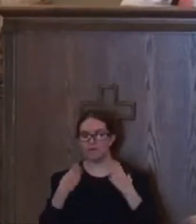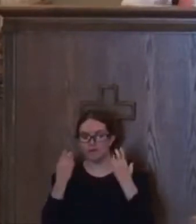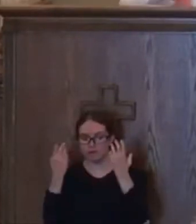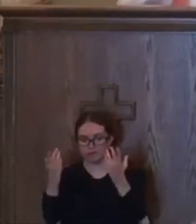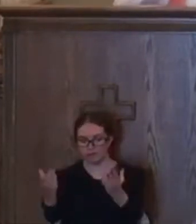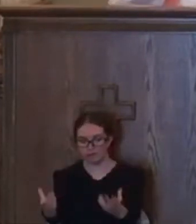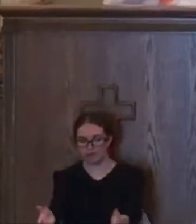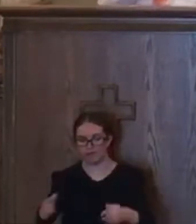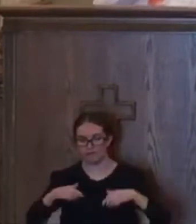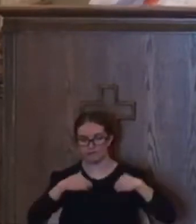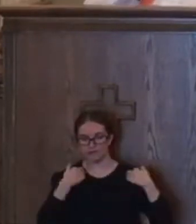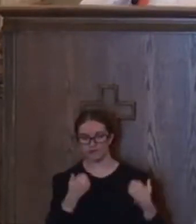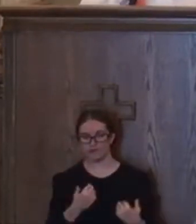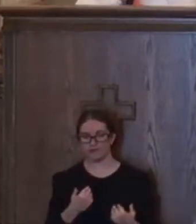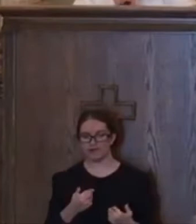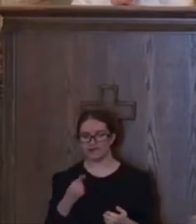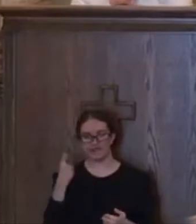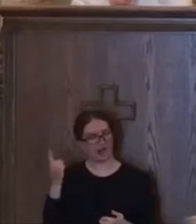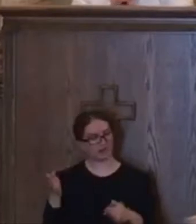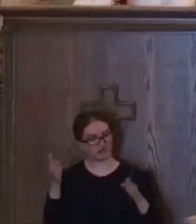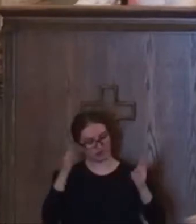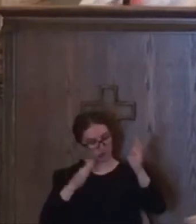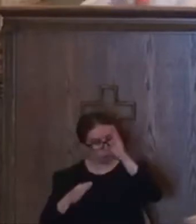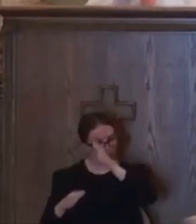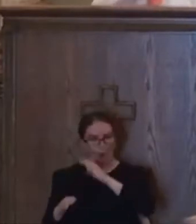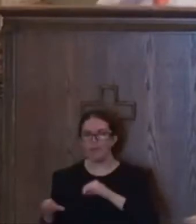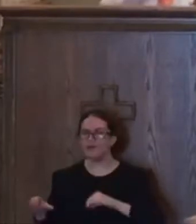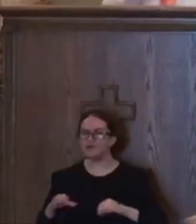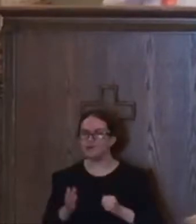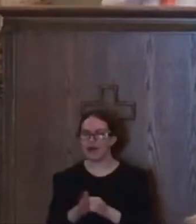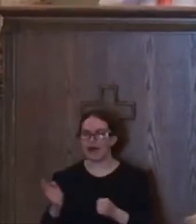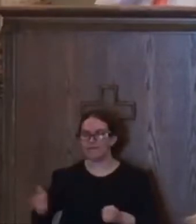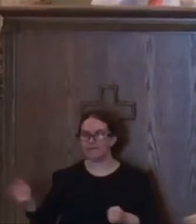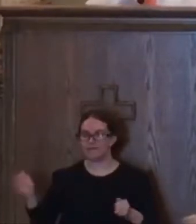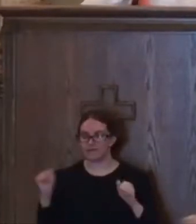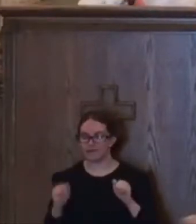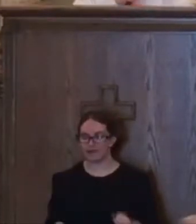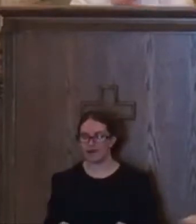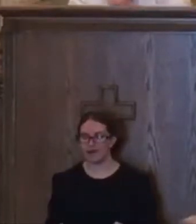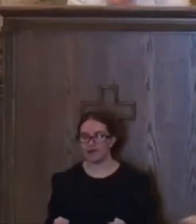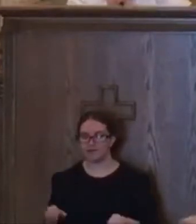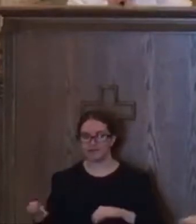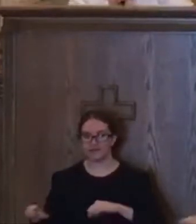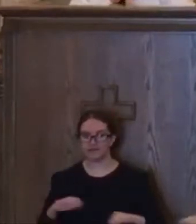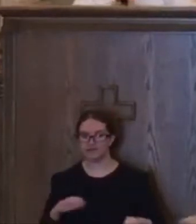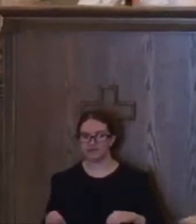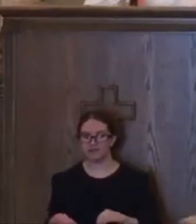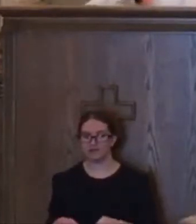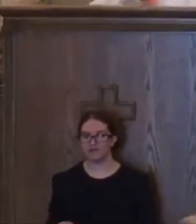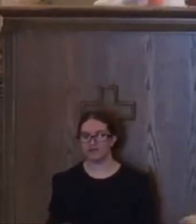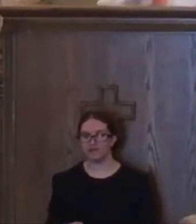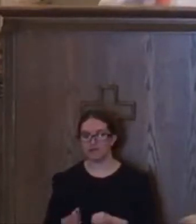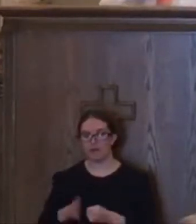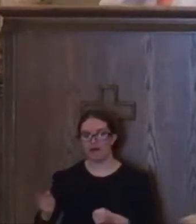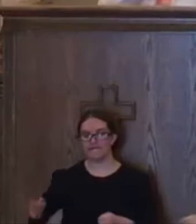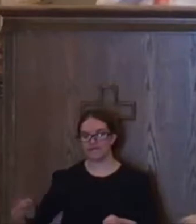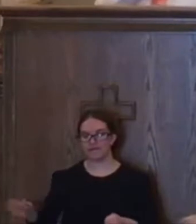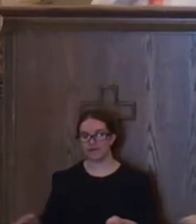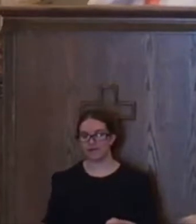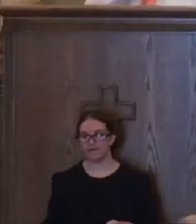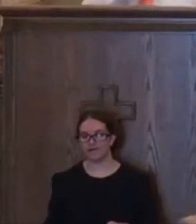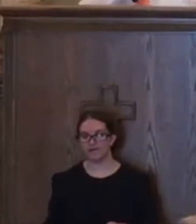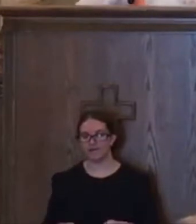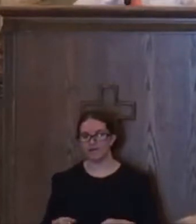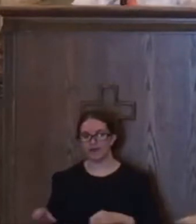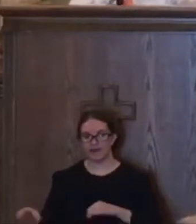him, he's not just worried about it, but he's doing everything he can to get it done. He's going to do everything, and he's